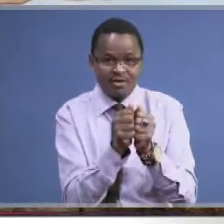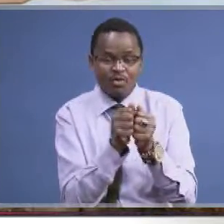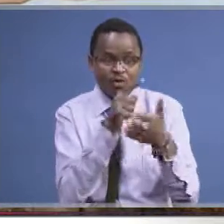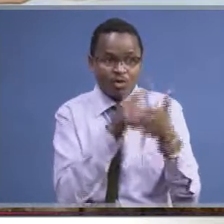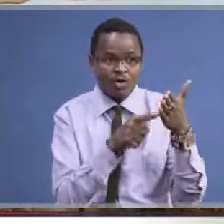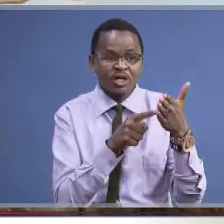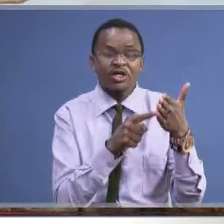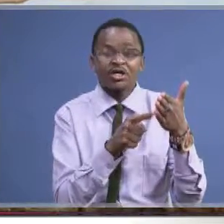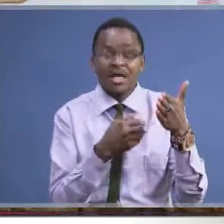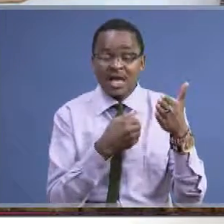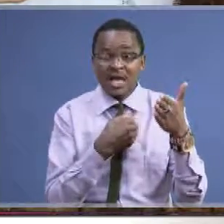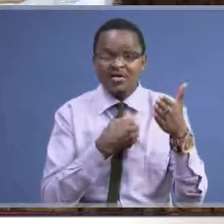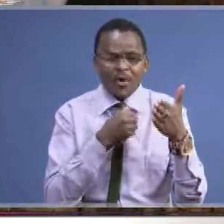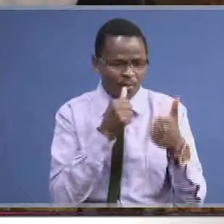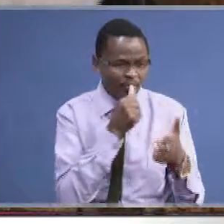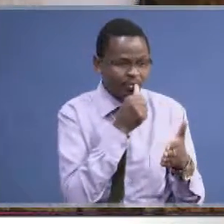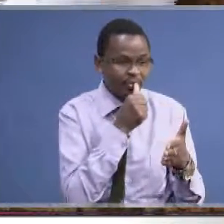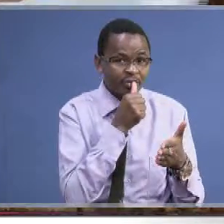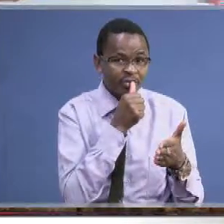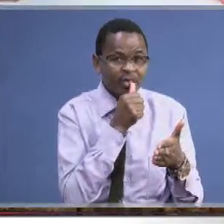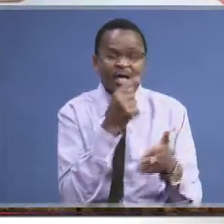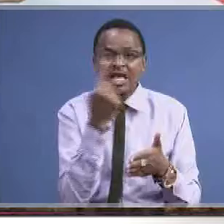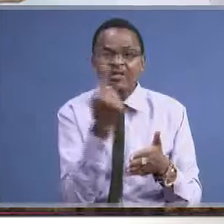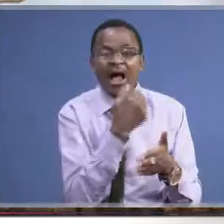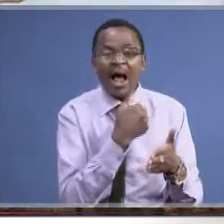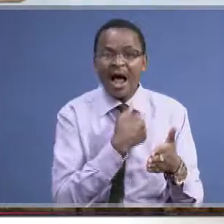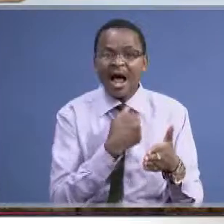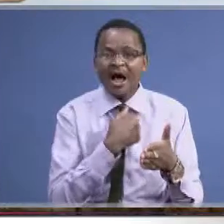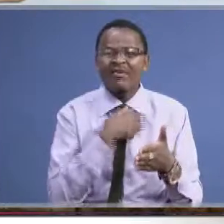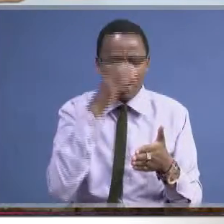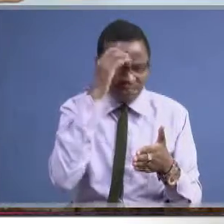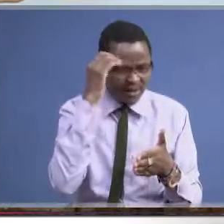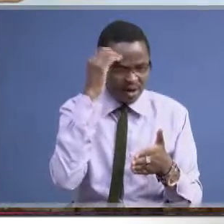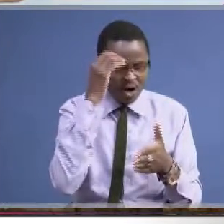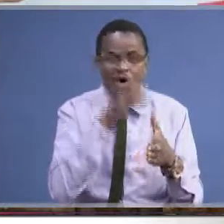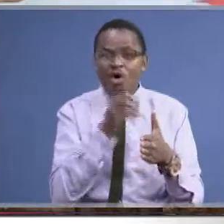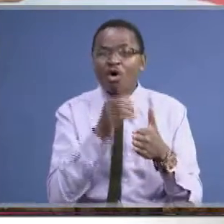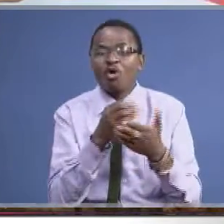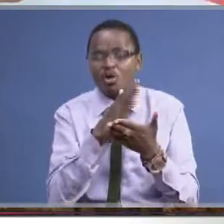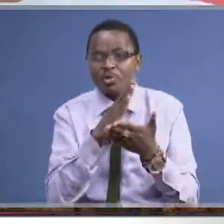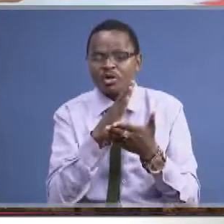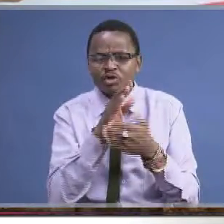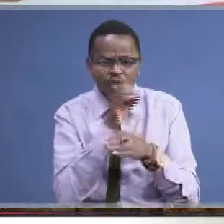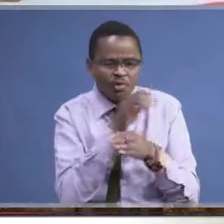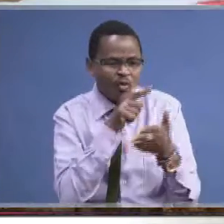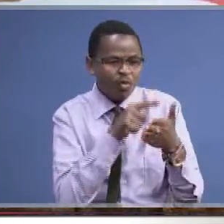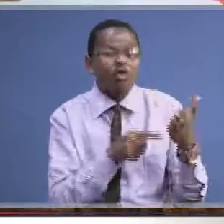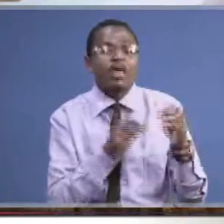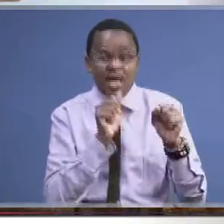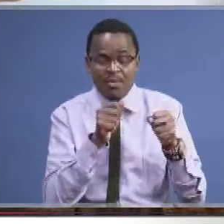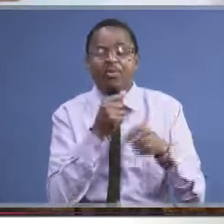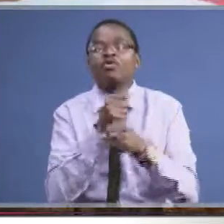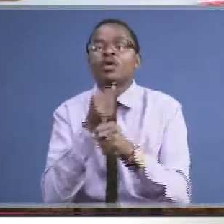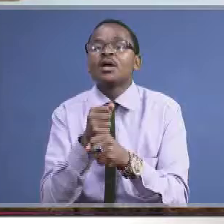to do is mention that she's breastfeeding, and instantly everyone seems to have an opinion, or rather piece of advice, on what they should be able